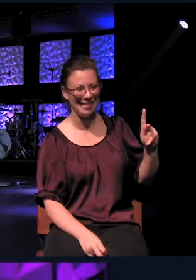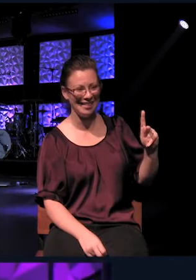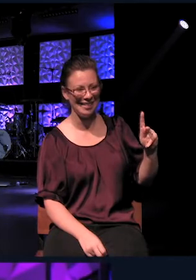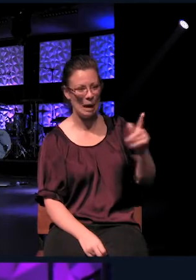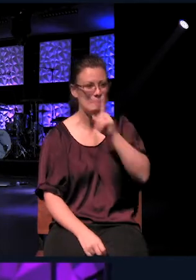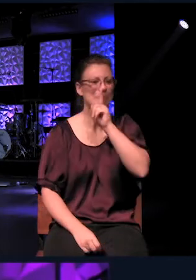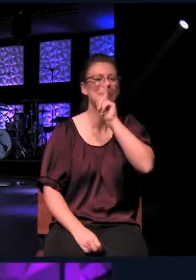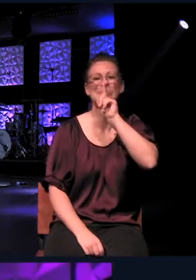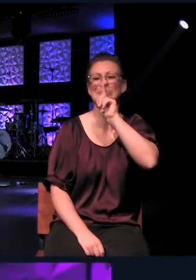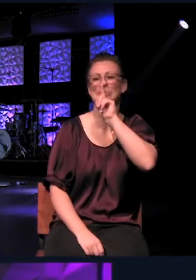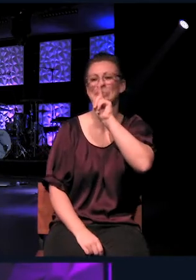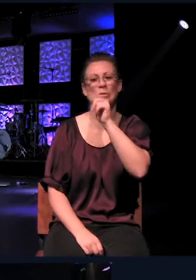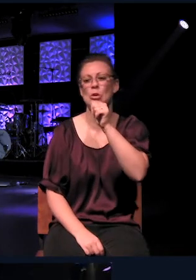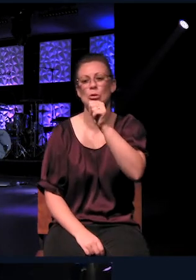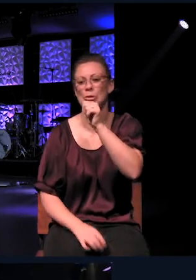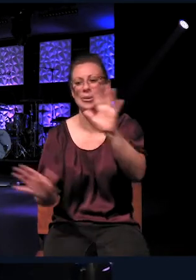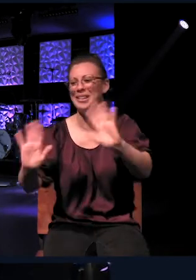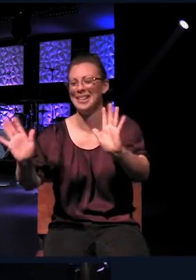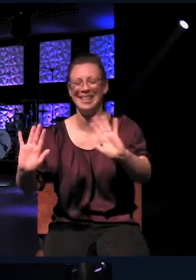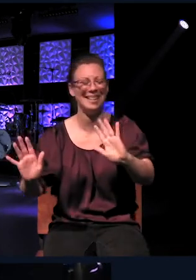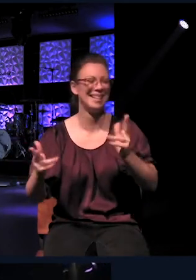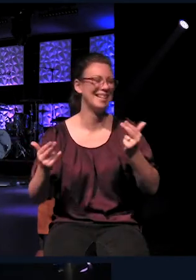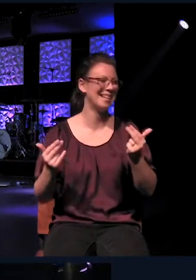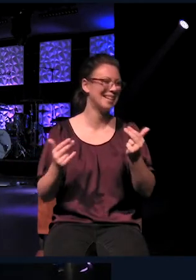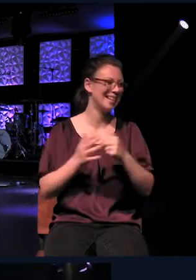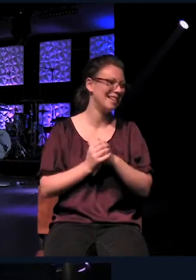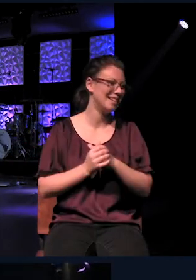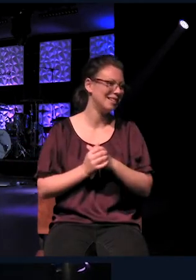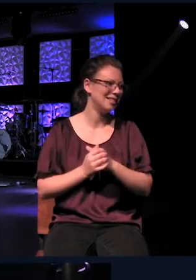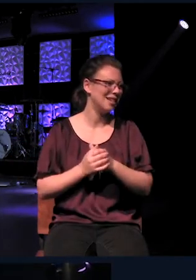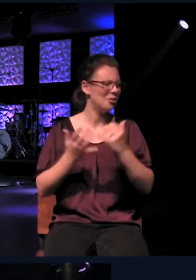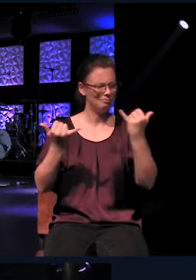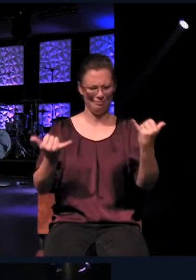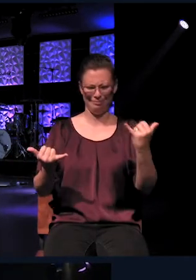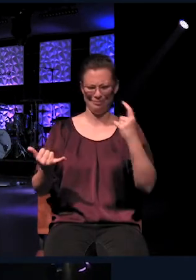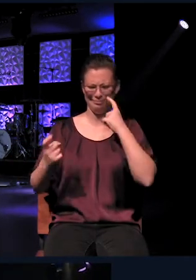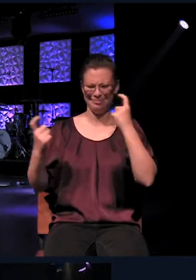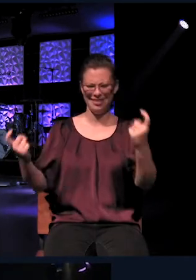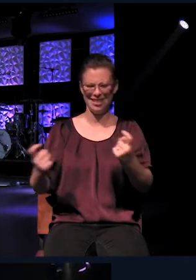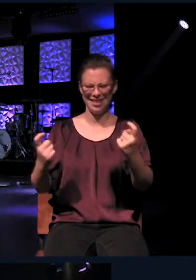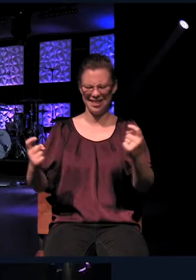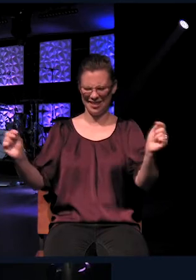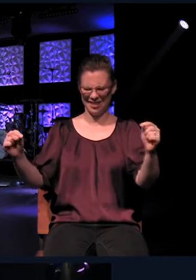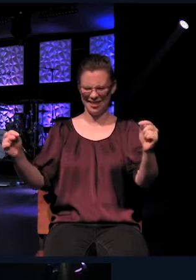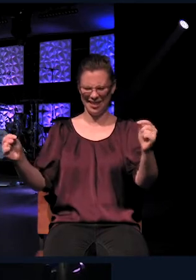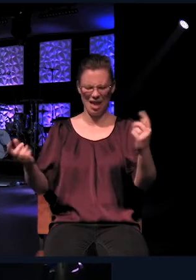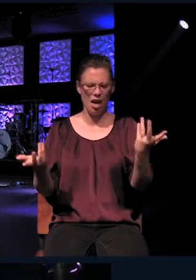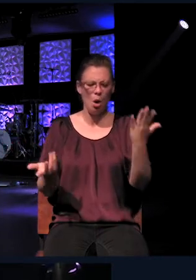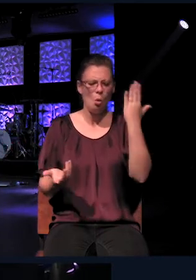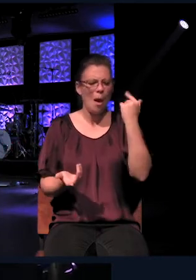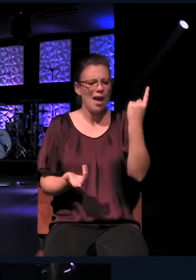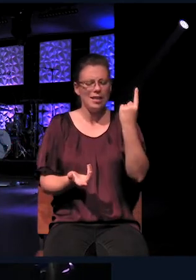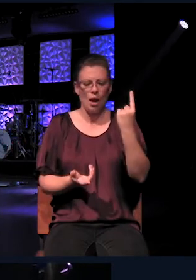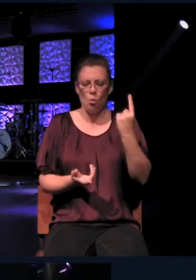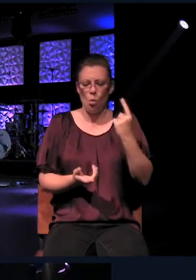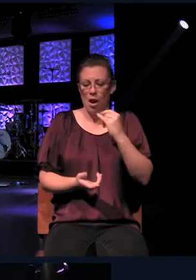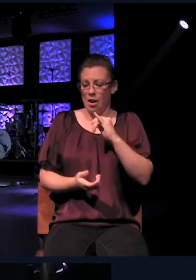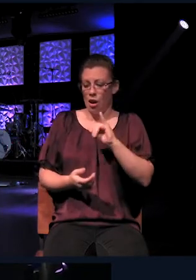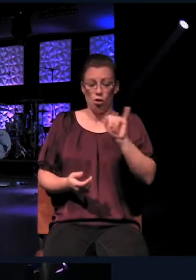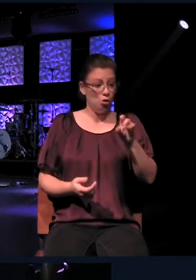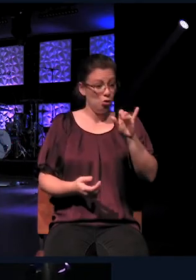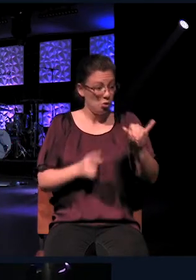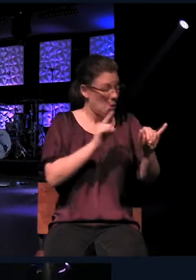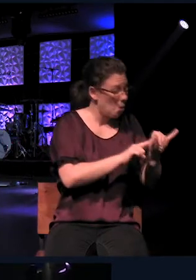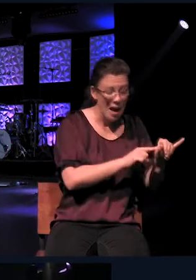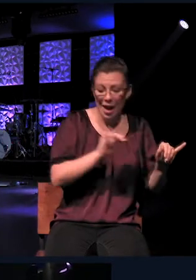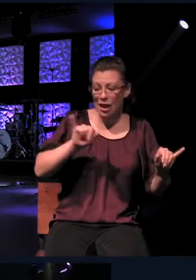Ay, ay, ay. And so how did we get here? It's sin. Why is someone a jerk and not a joy? It's because of sin. It's because